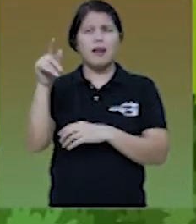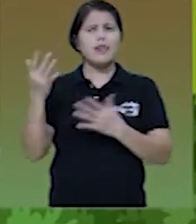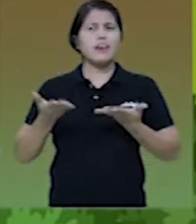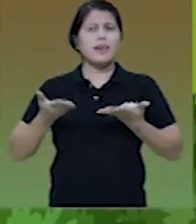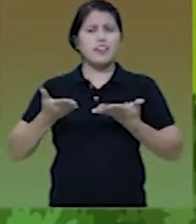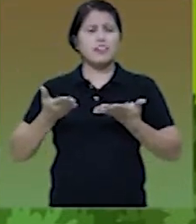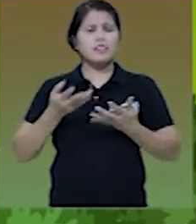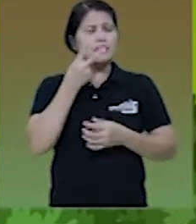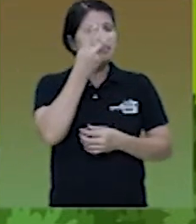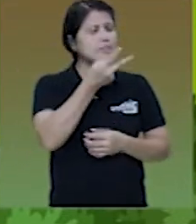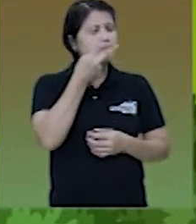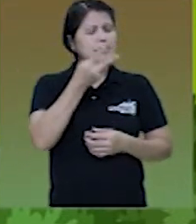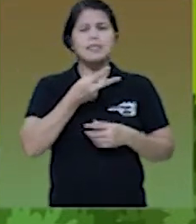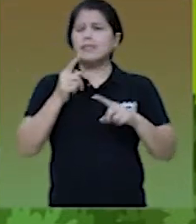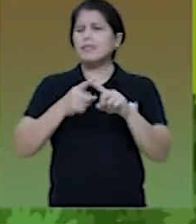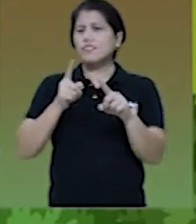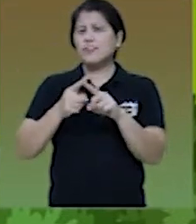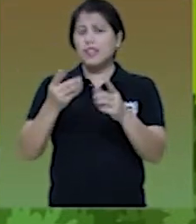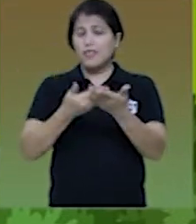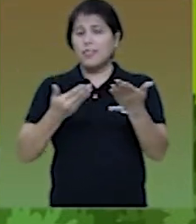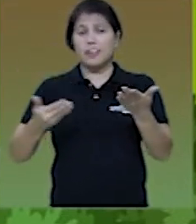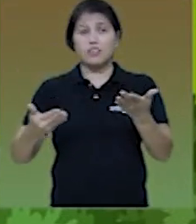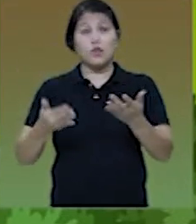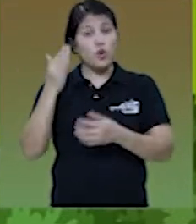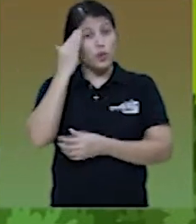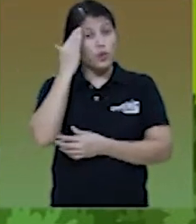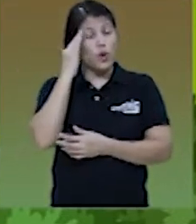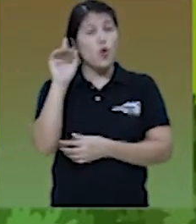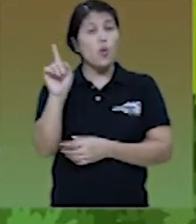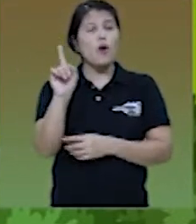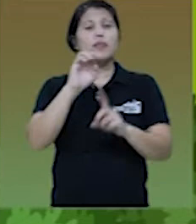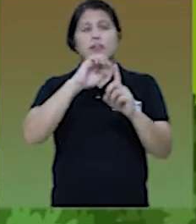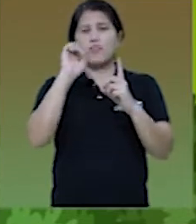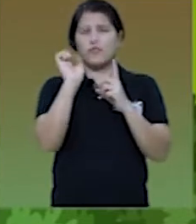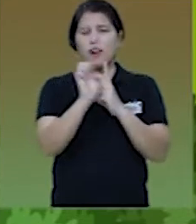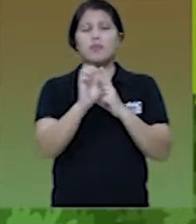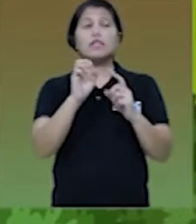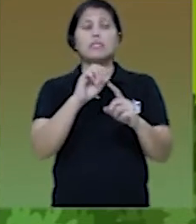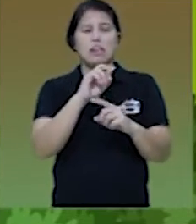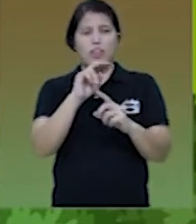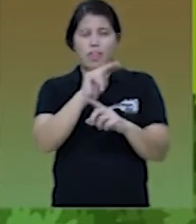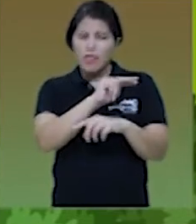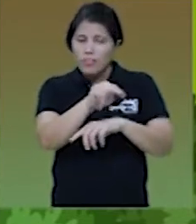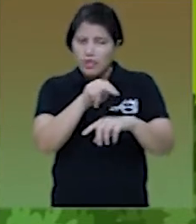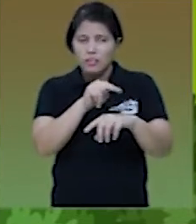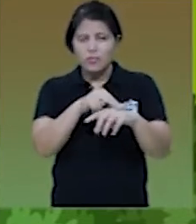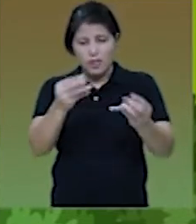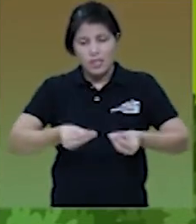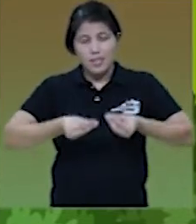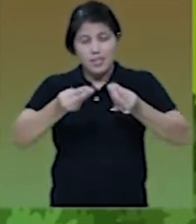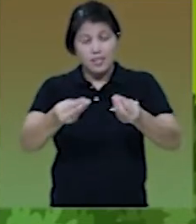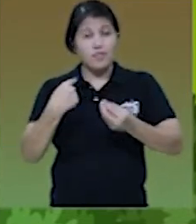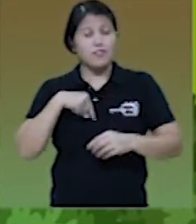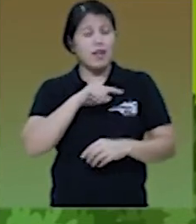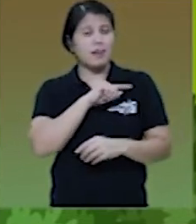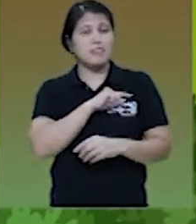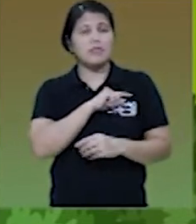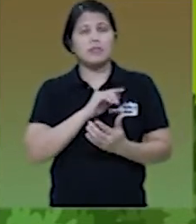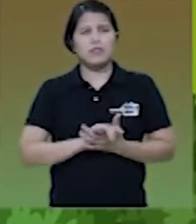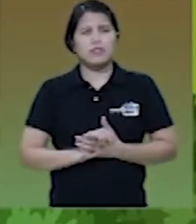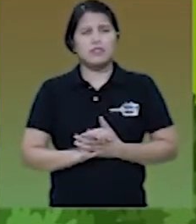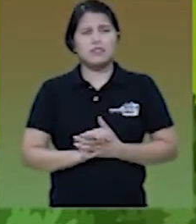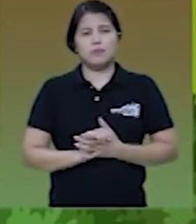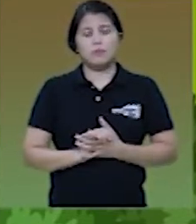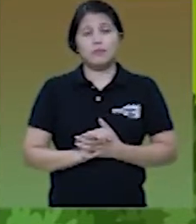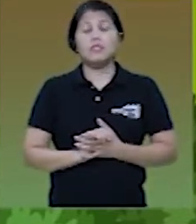see different things. You know, that's what the environment or nature gives us. It calms